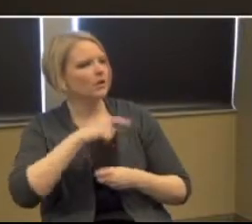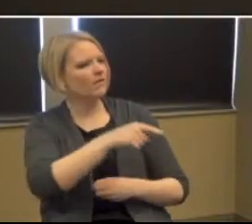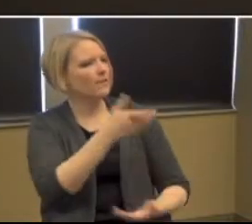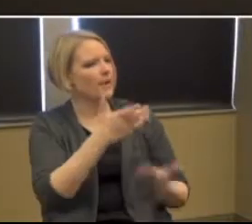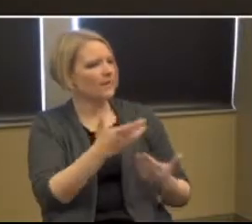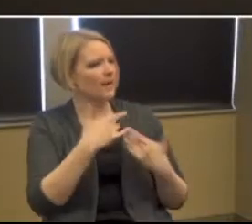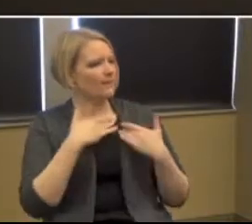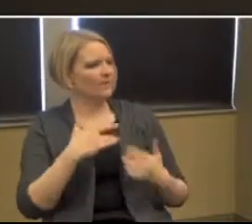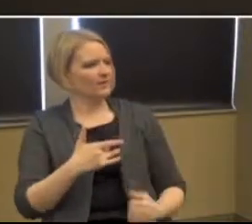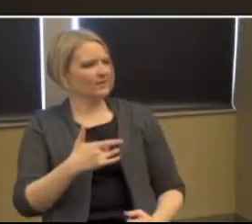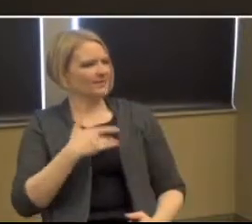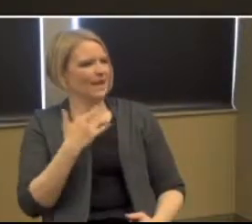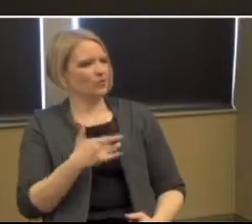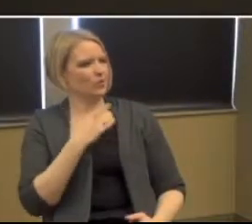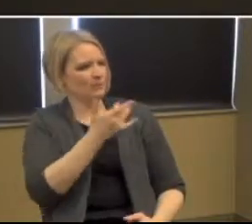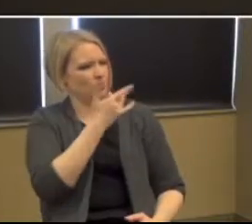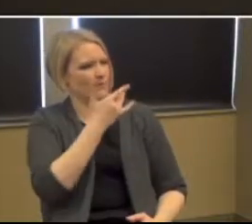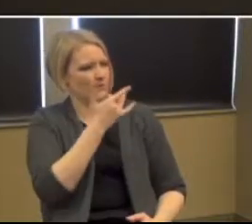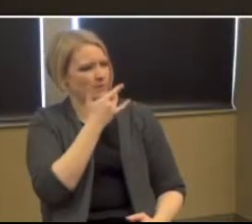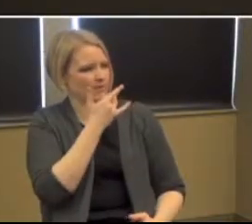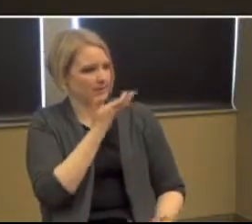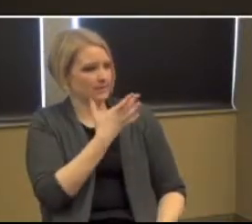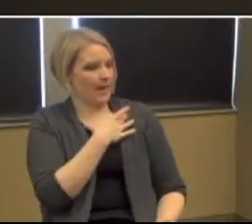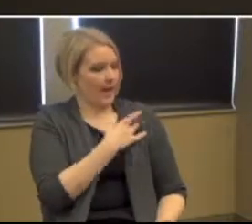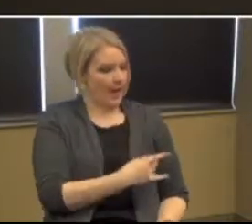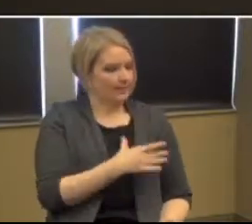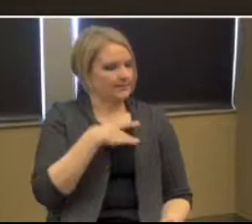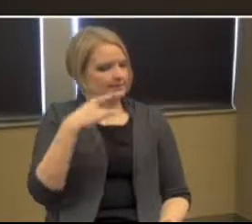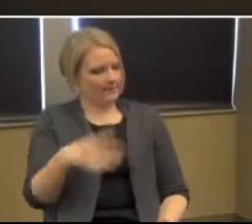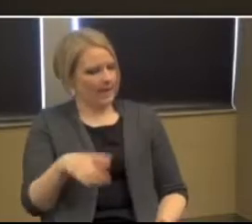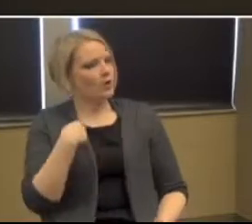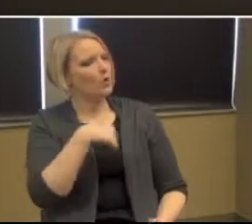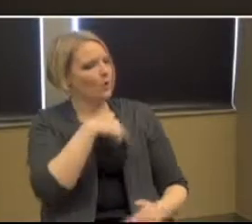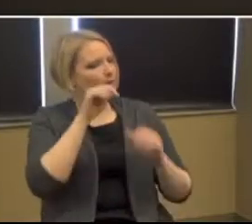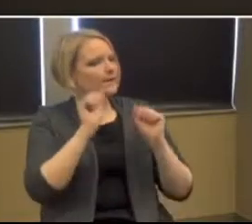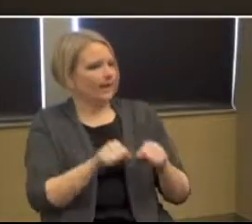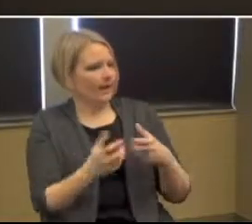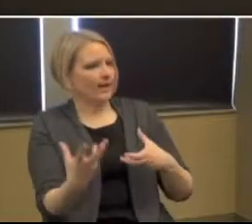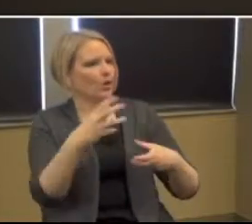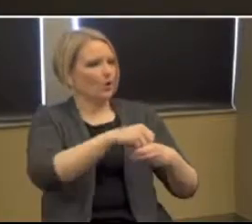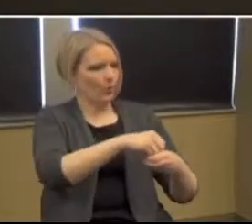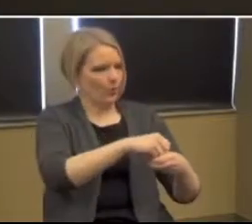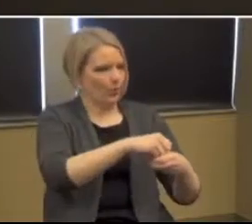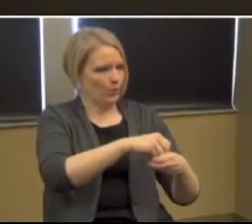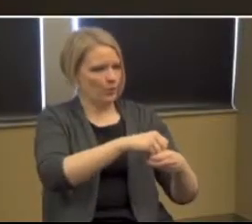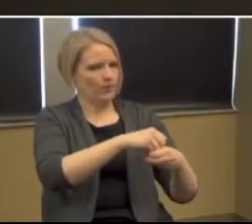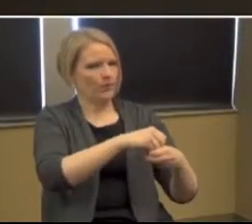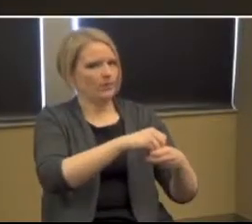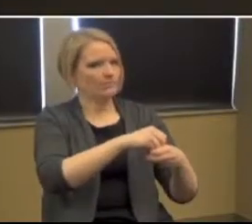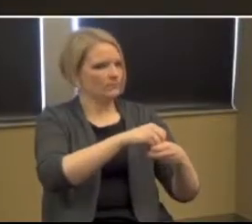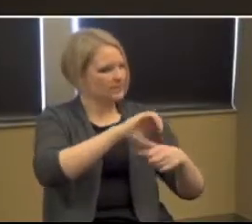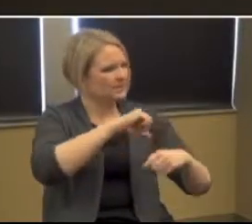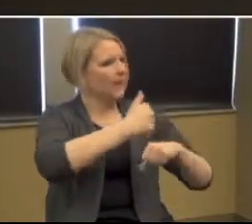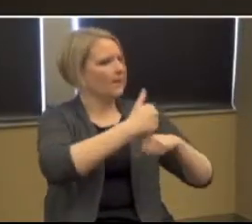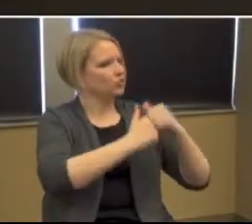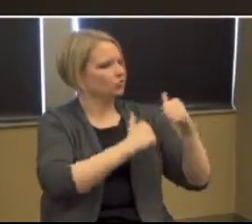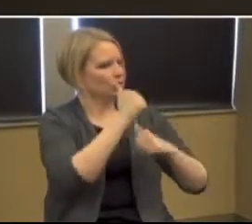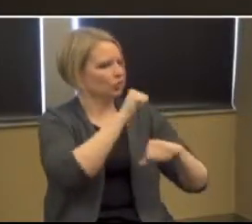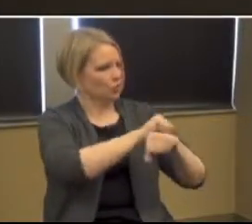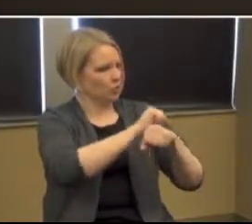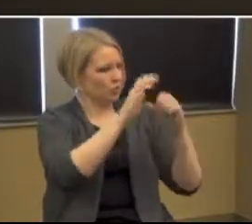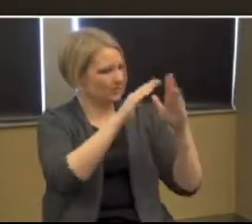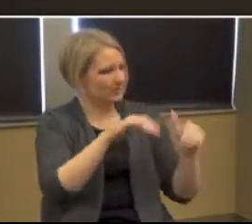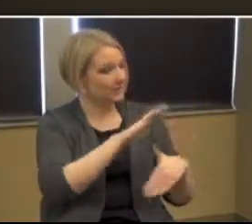sensory preferences and dislikes. And that's something that we can incorporate, again, within structured work systems. So kind